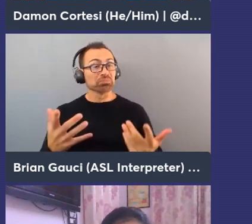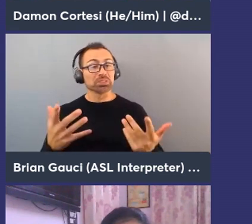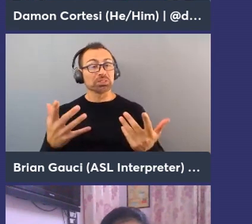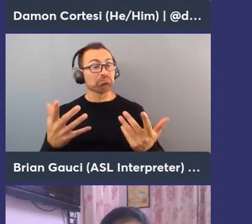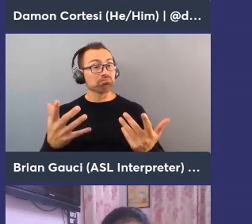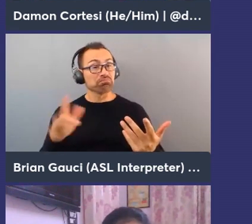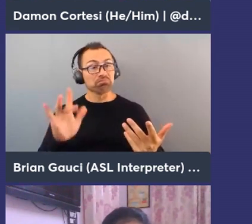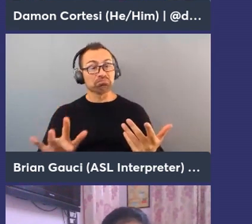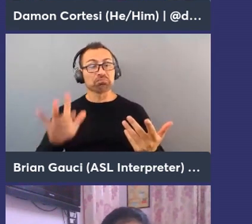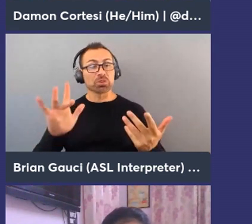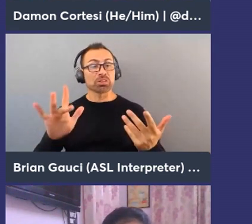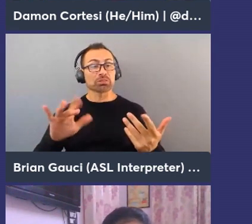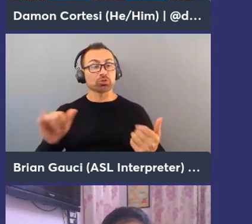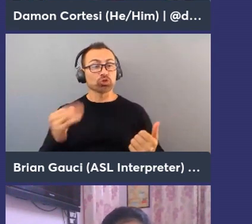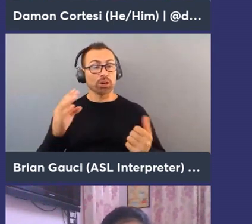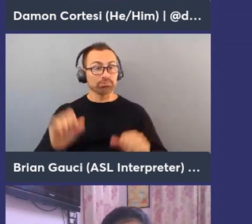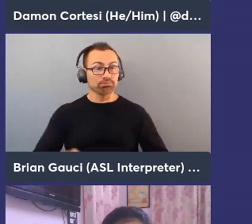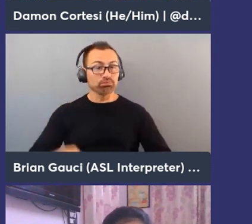And ideally,